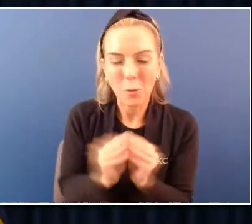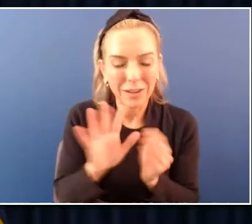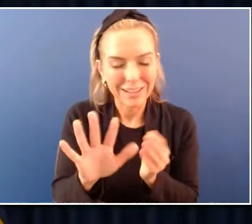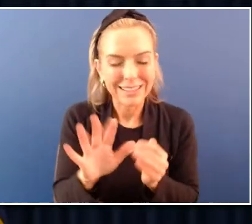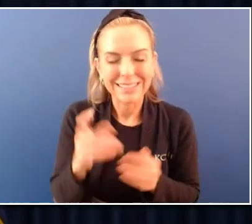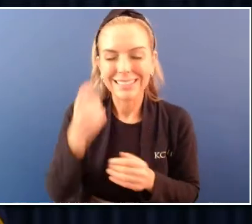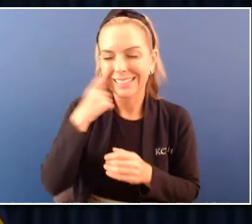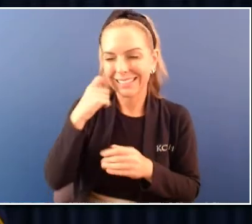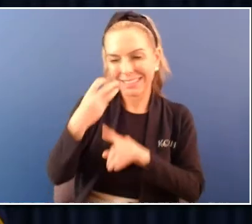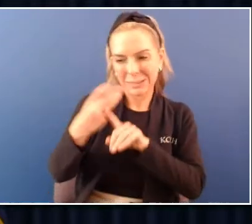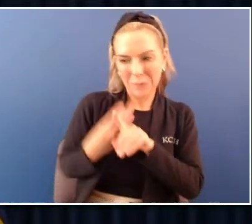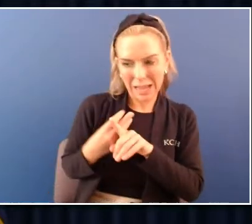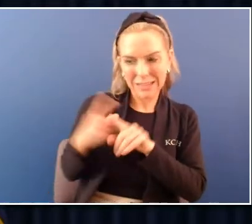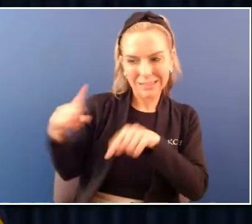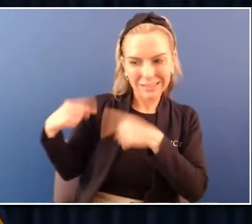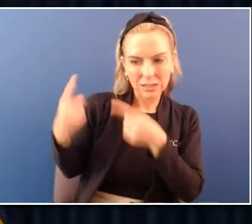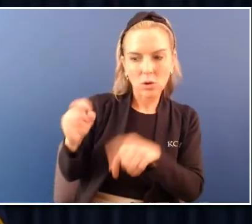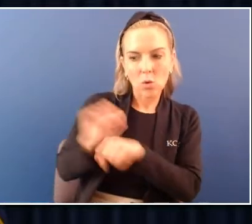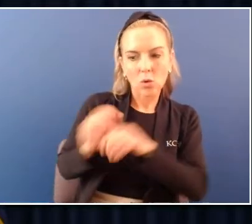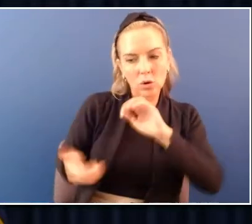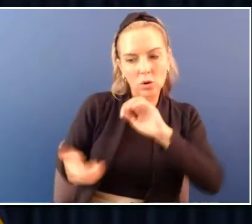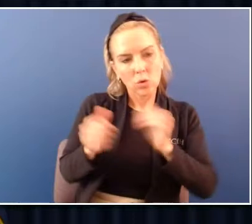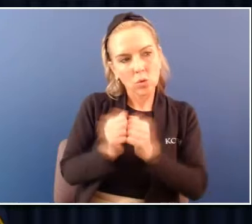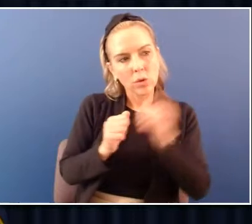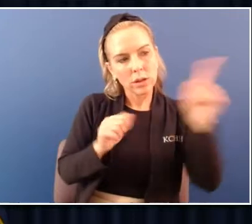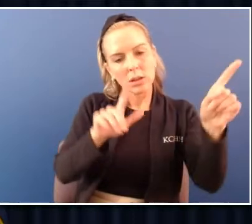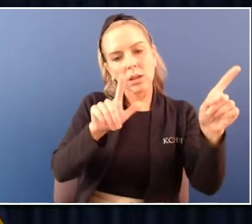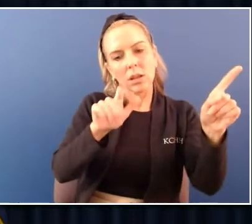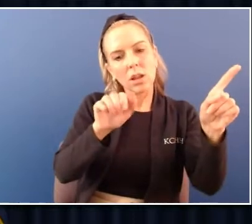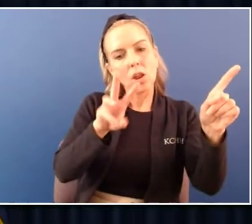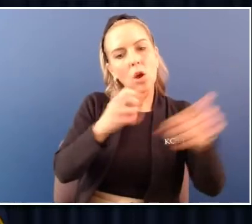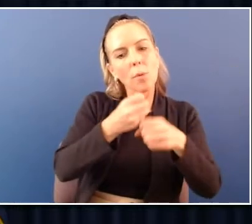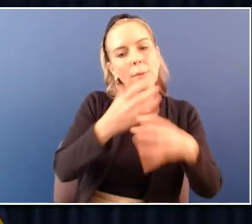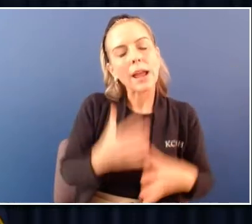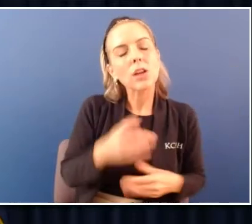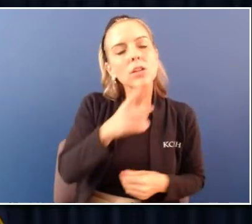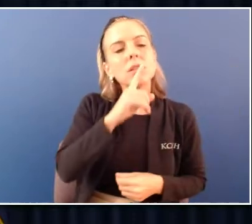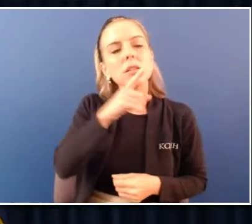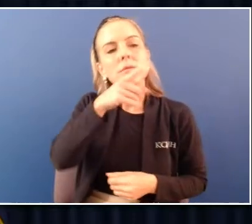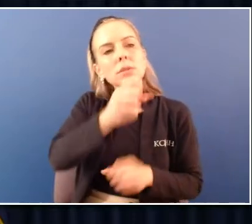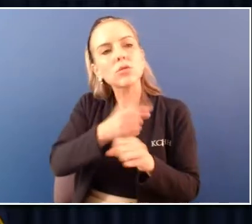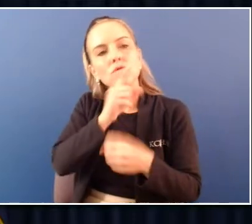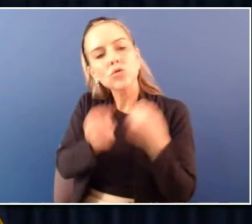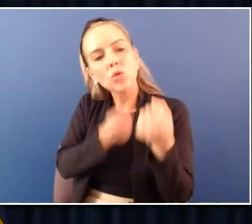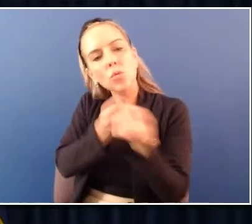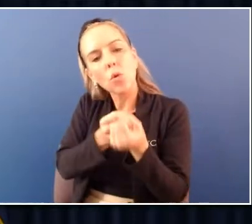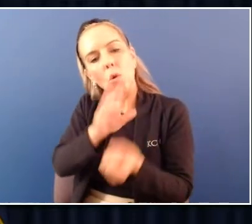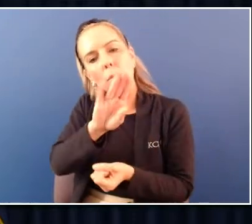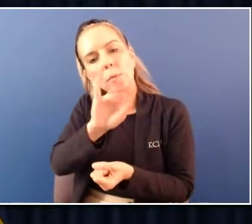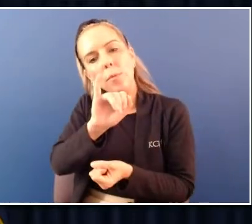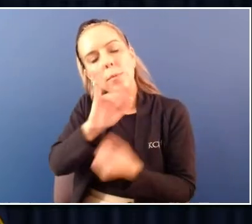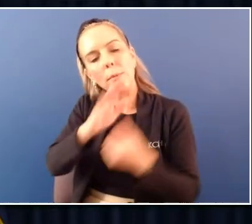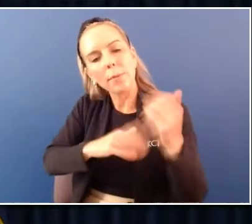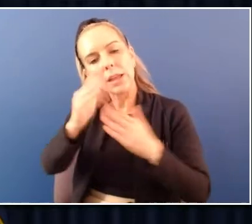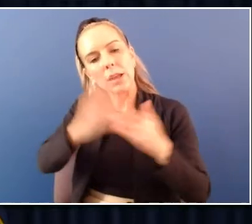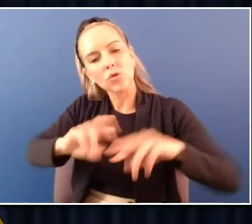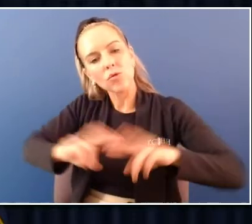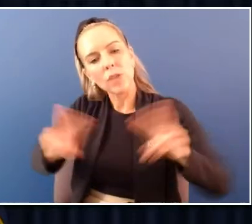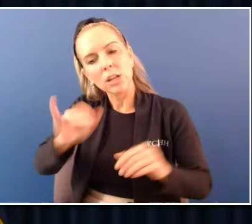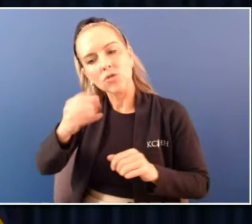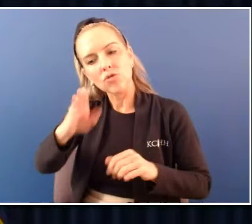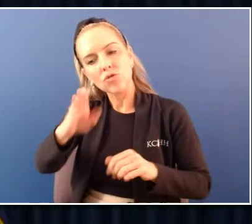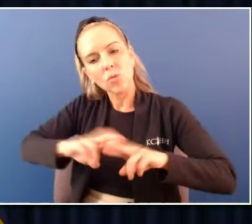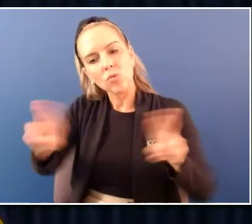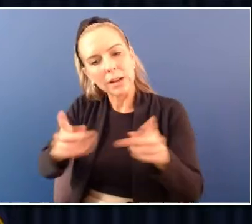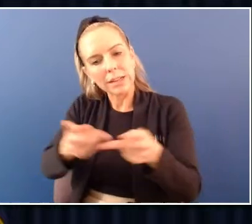we've also worked with lawmakers to secure some exciting investments that will continue to support build-ready, job-ready sites and help us secure